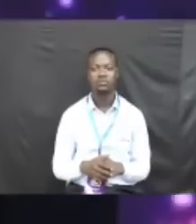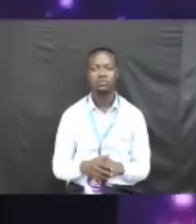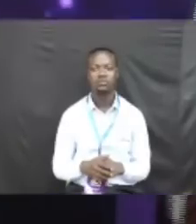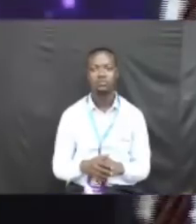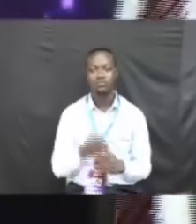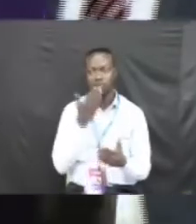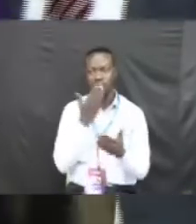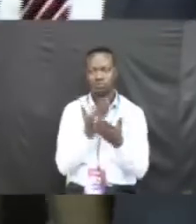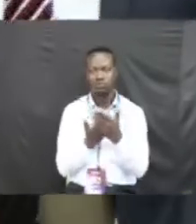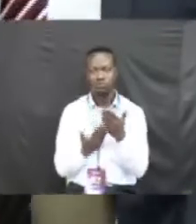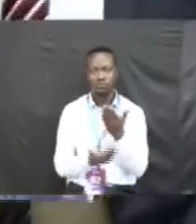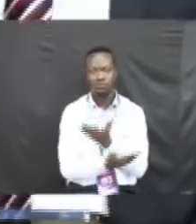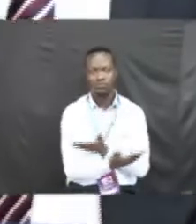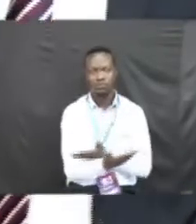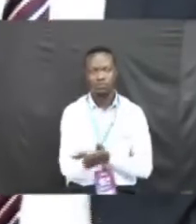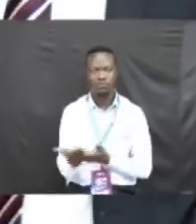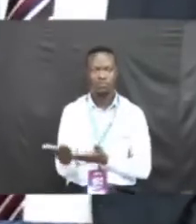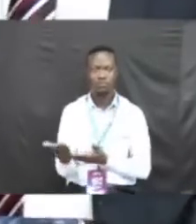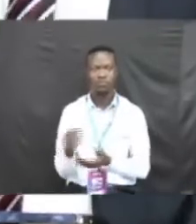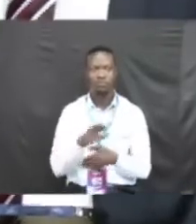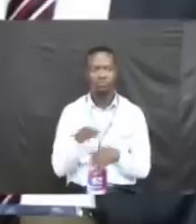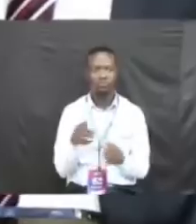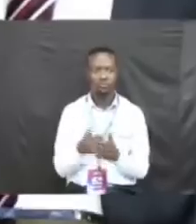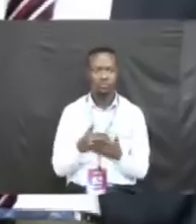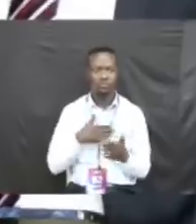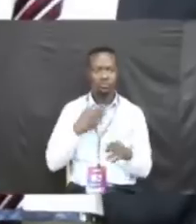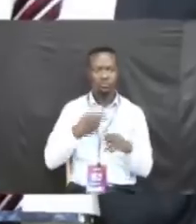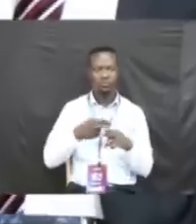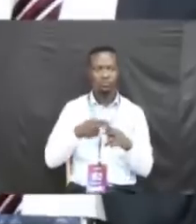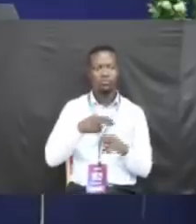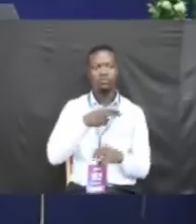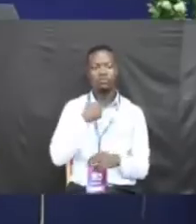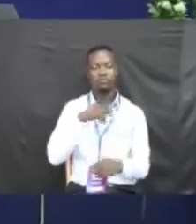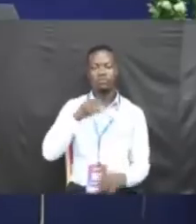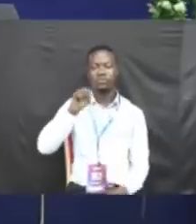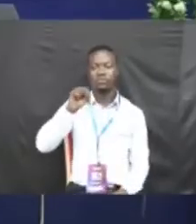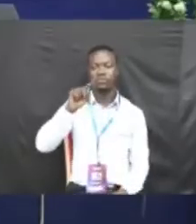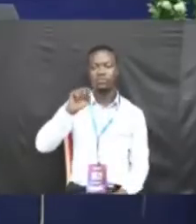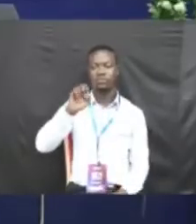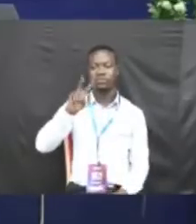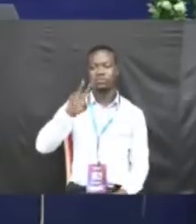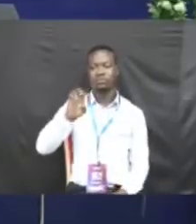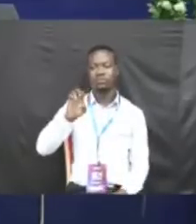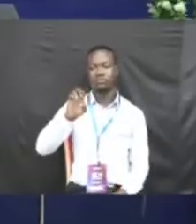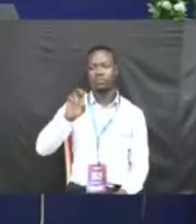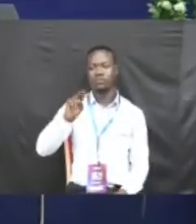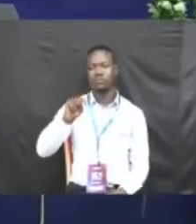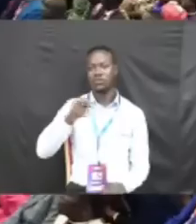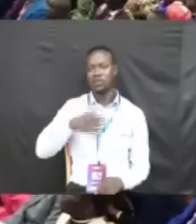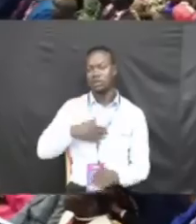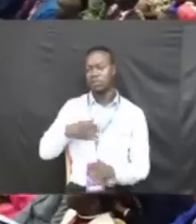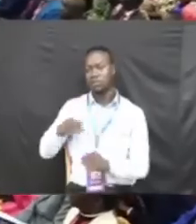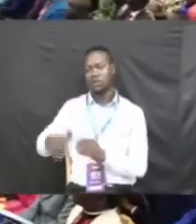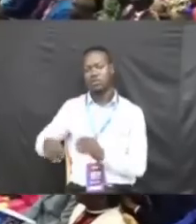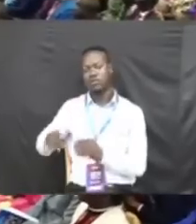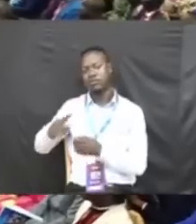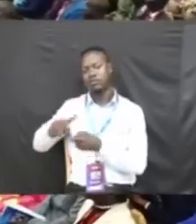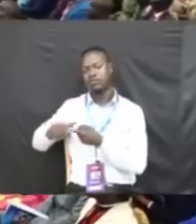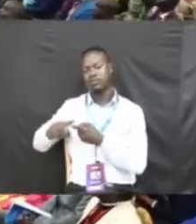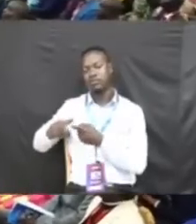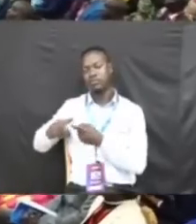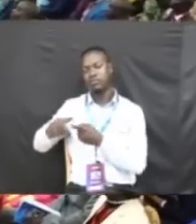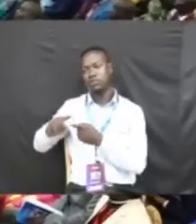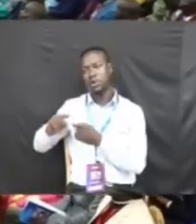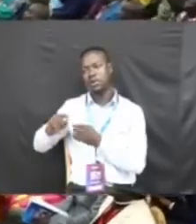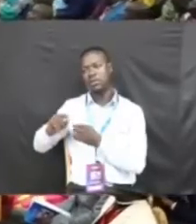Good morning everybody. My name is Pastor Steve B and this is my colleague Pujo Wood